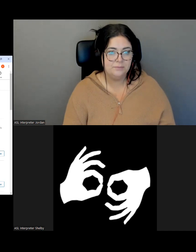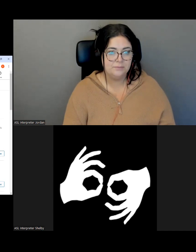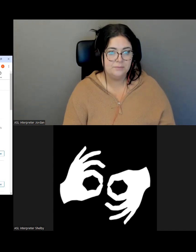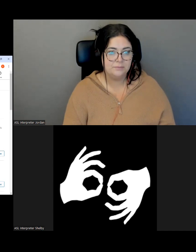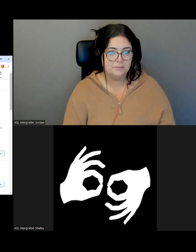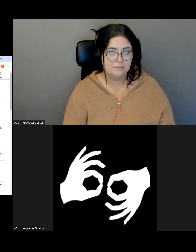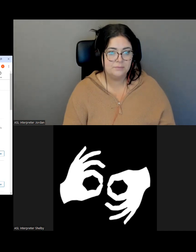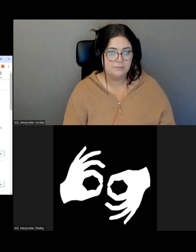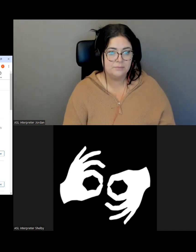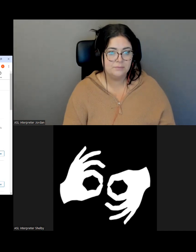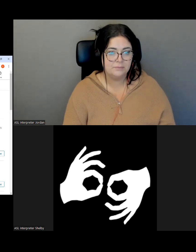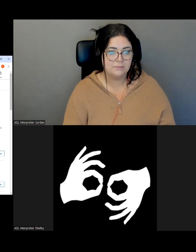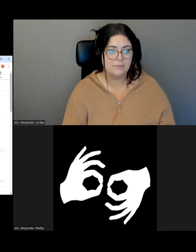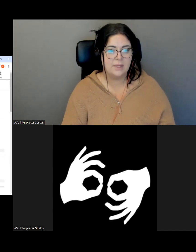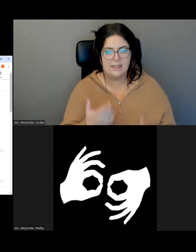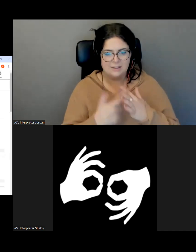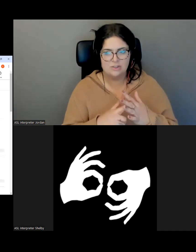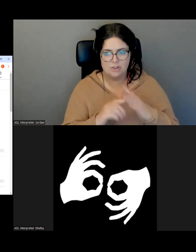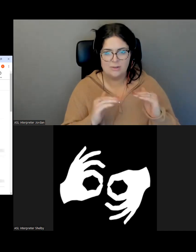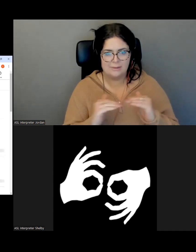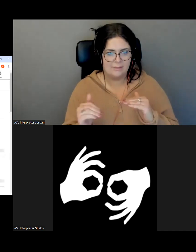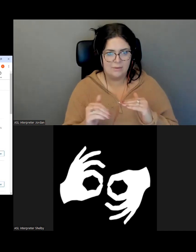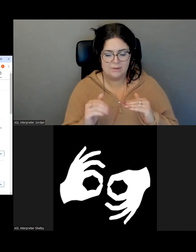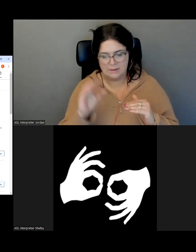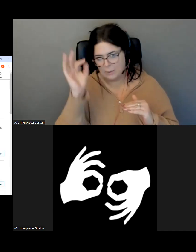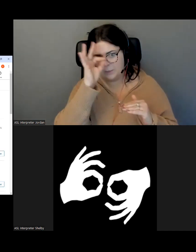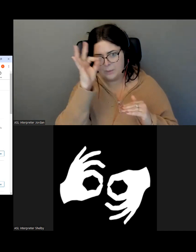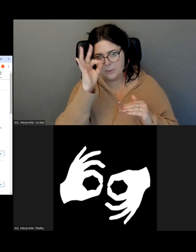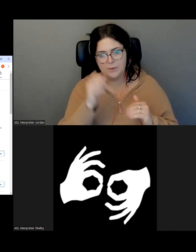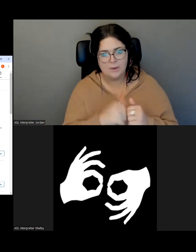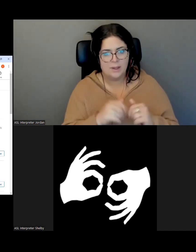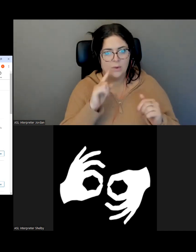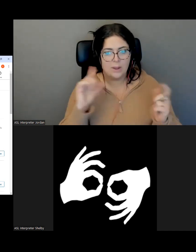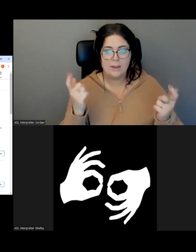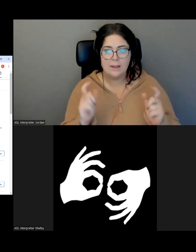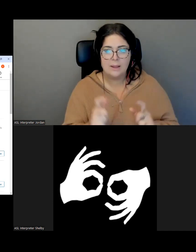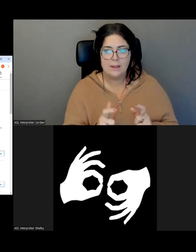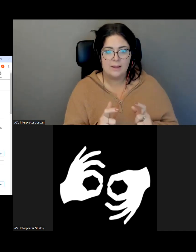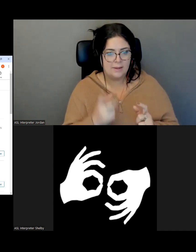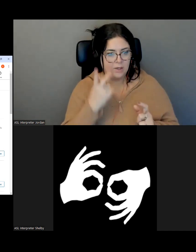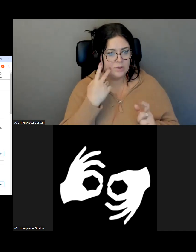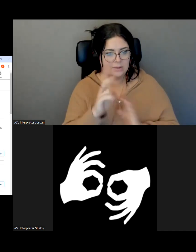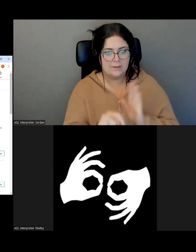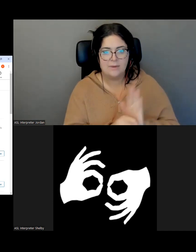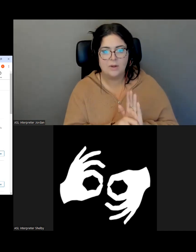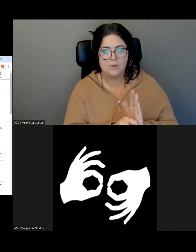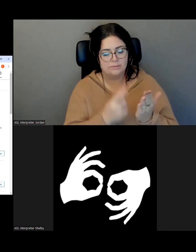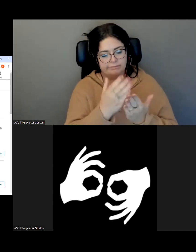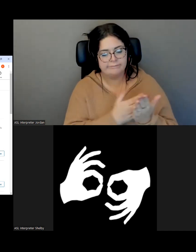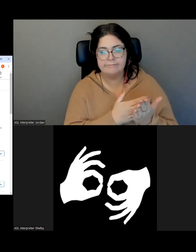And if I wanted a beginner's level, it'll also narrow it down even further for me.